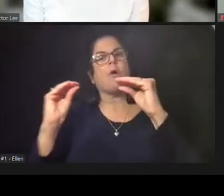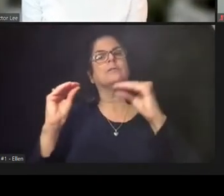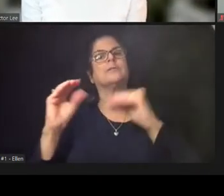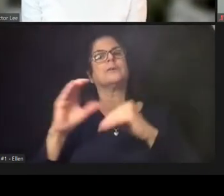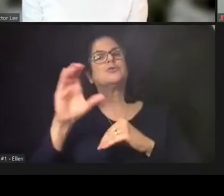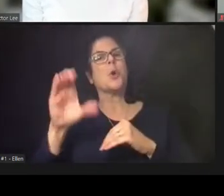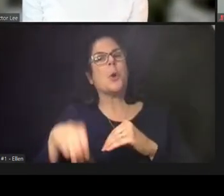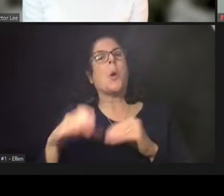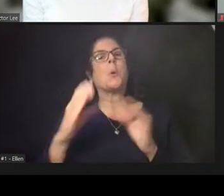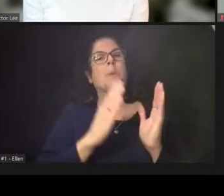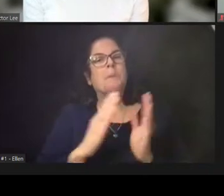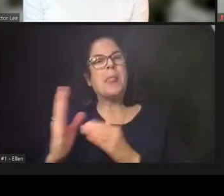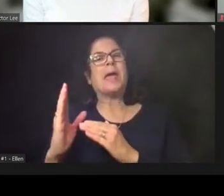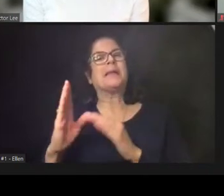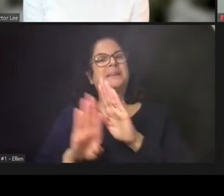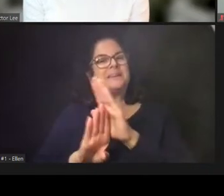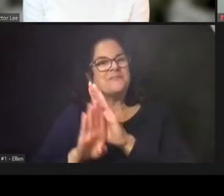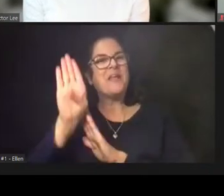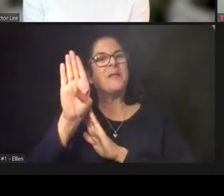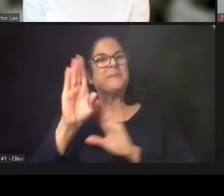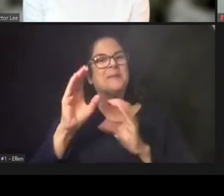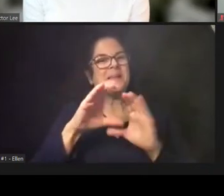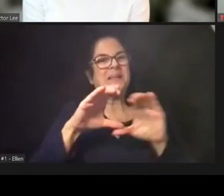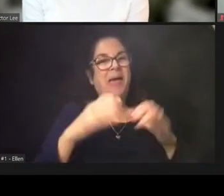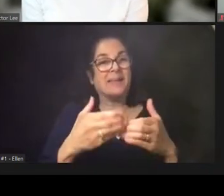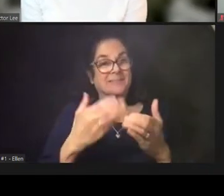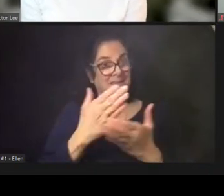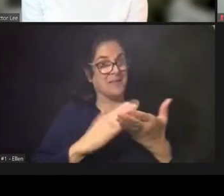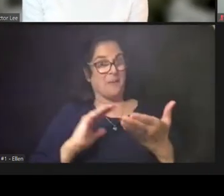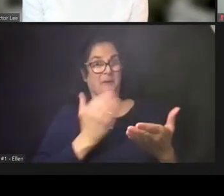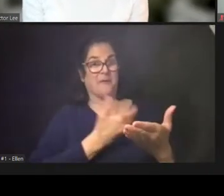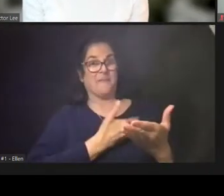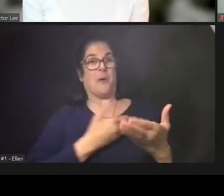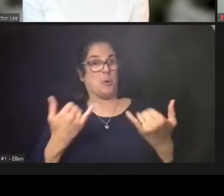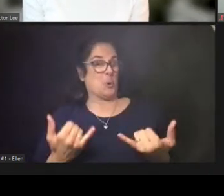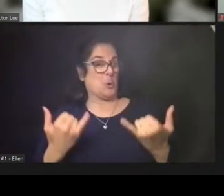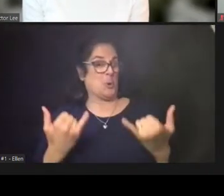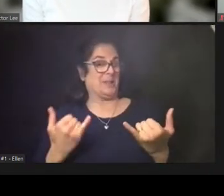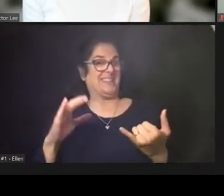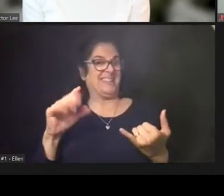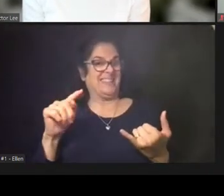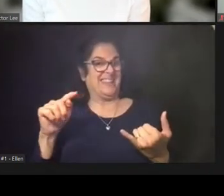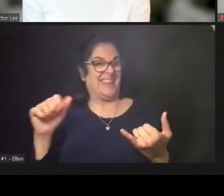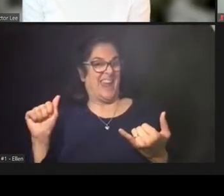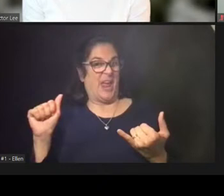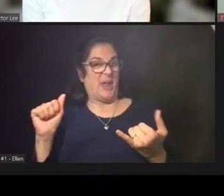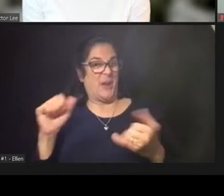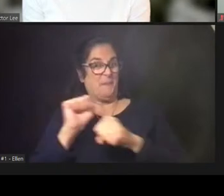class at UIC, where some of our current CTA employees were students of his.